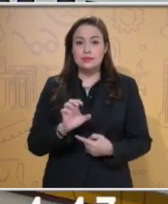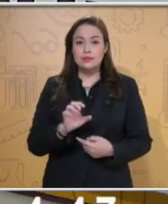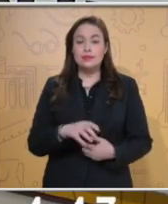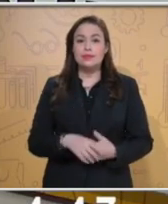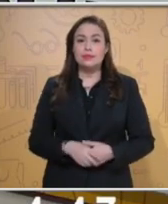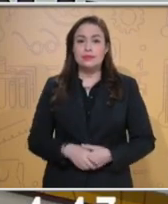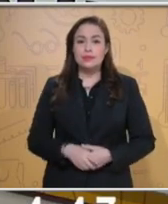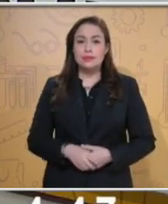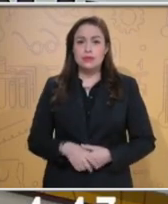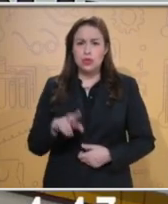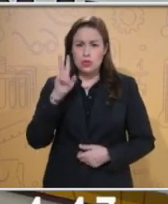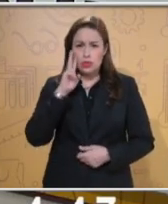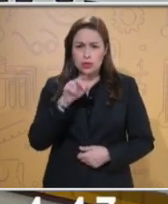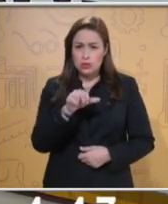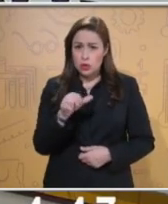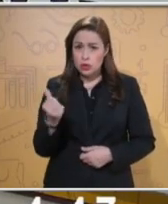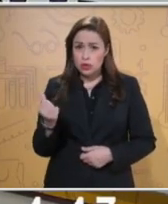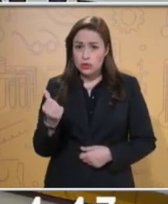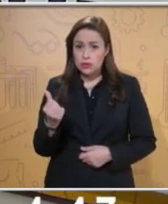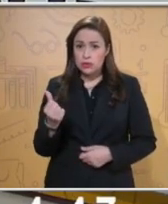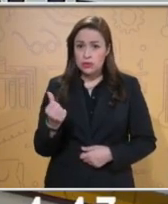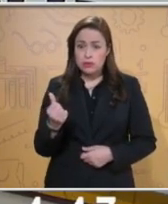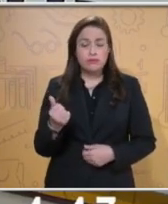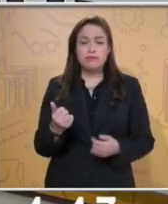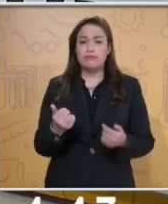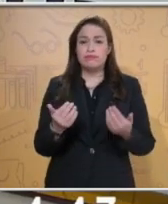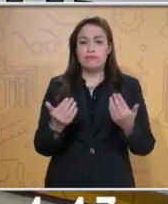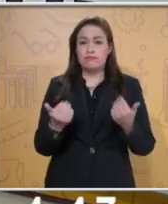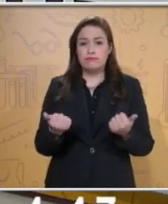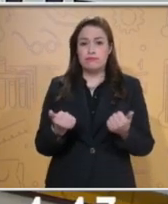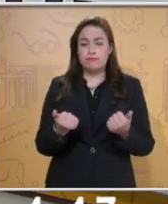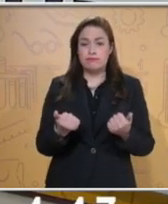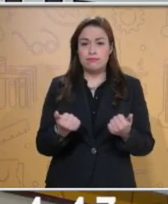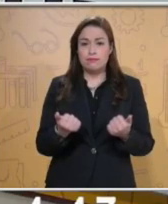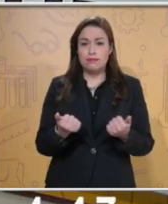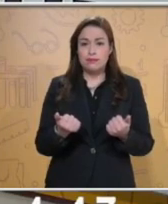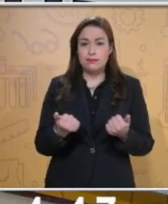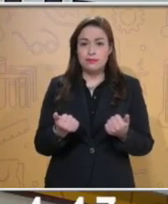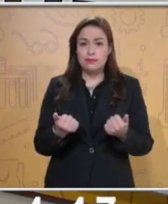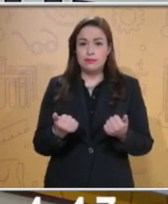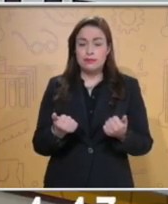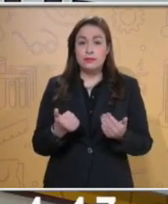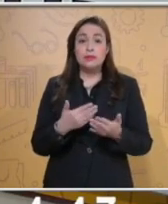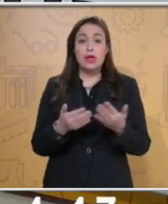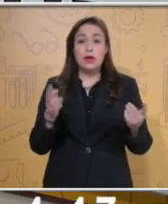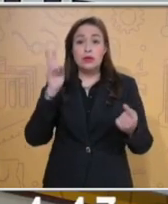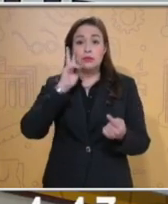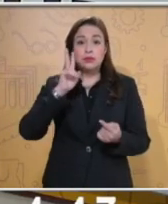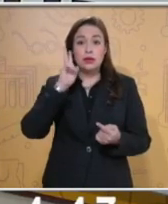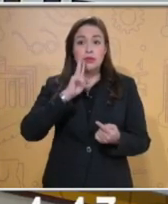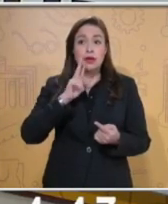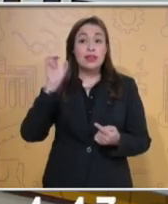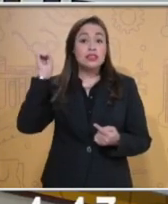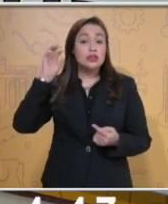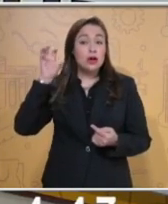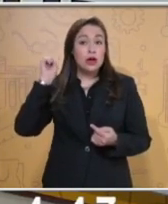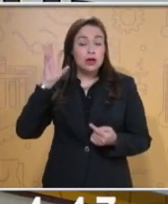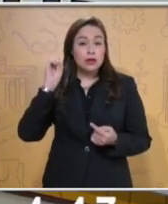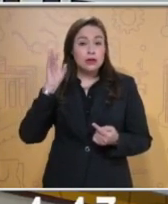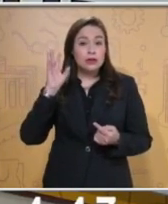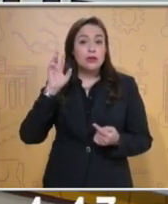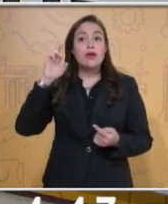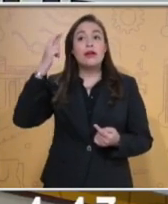Do you see another thought bubble? No. Now for sound effect bubble. Remember, it must